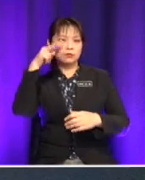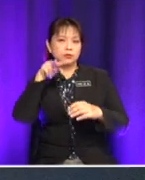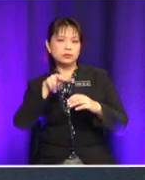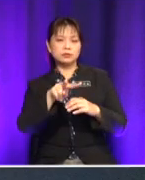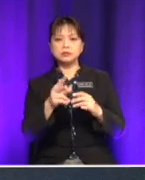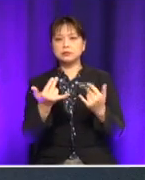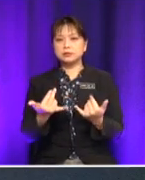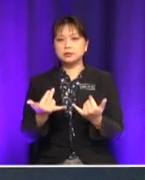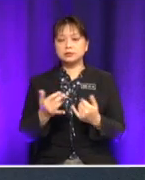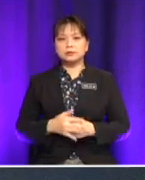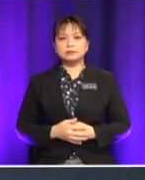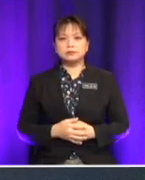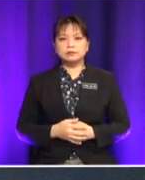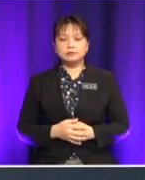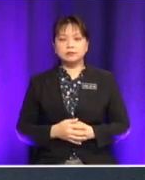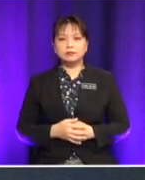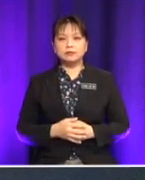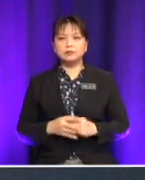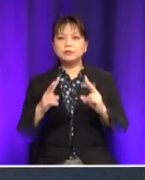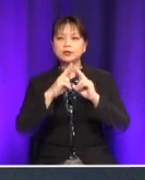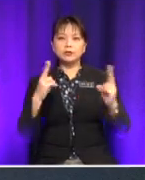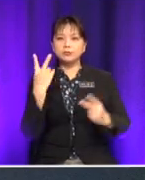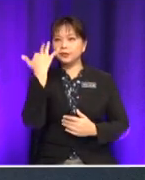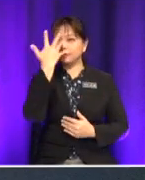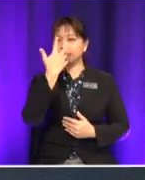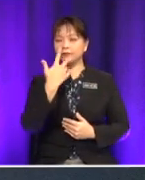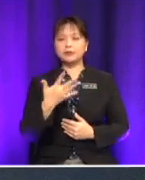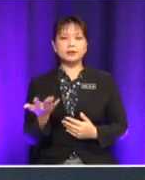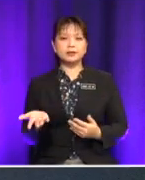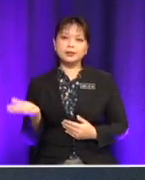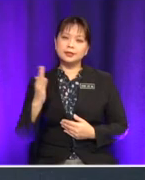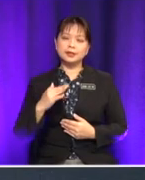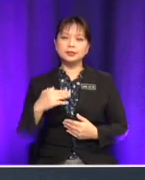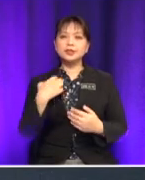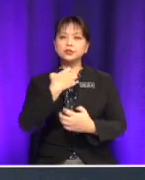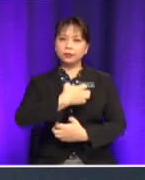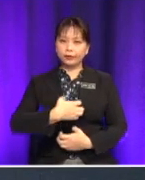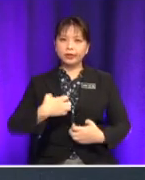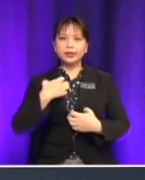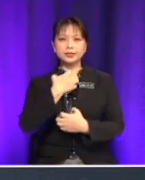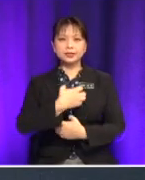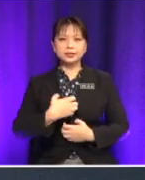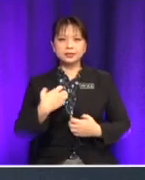beautiful. Seize the moment, Shafika, and we let's enjoy the nature.